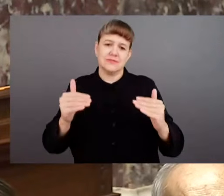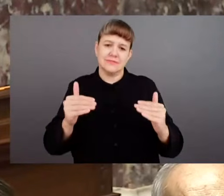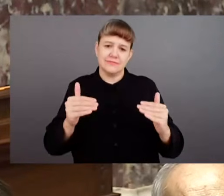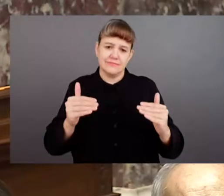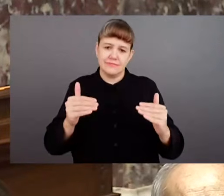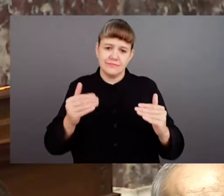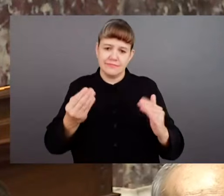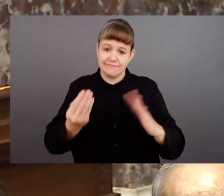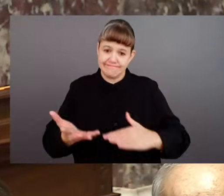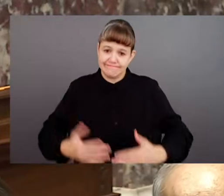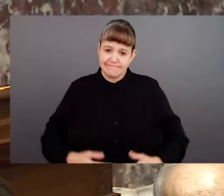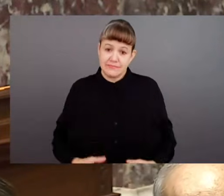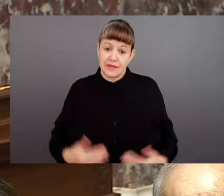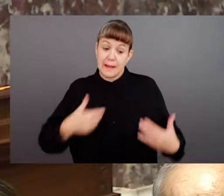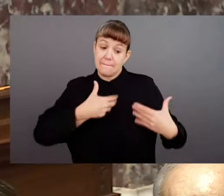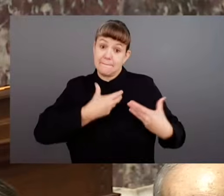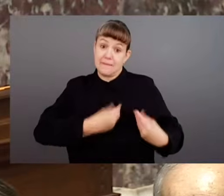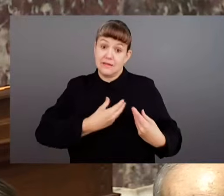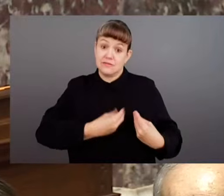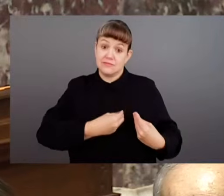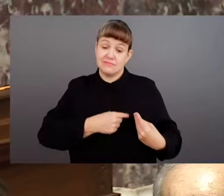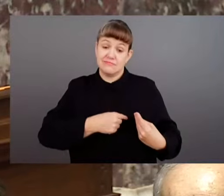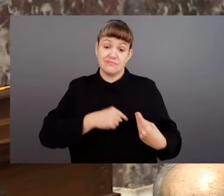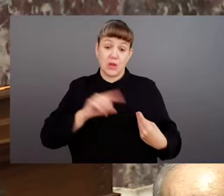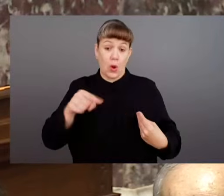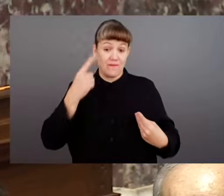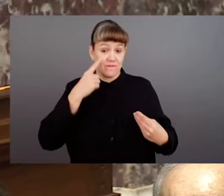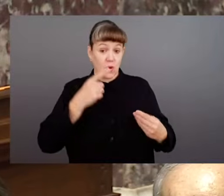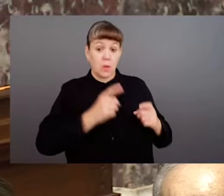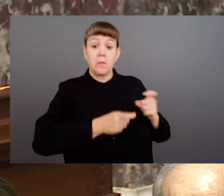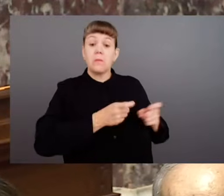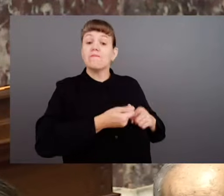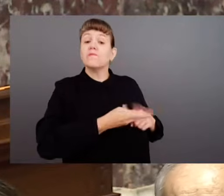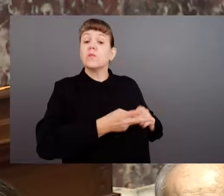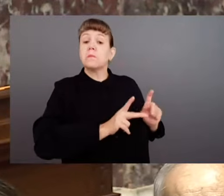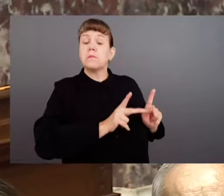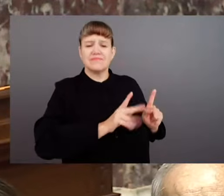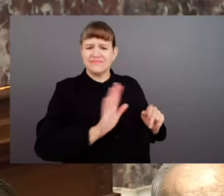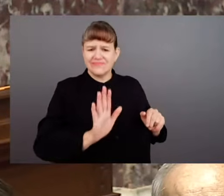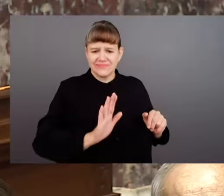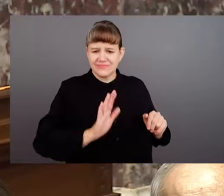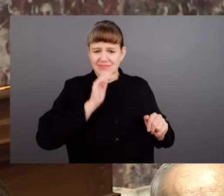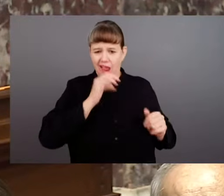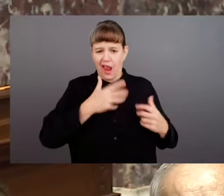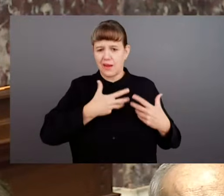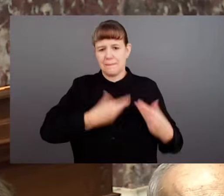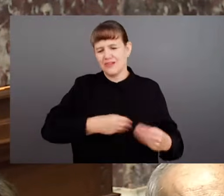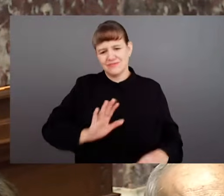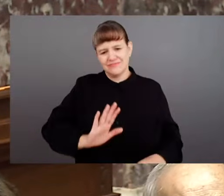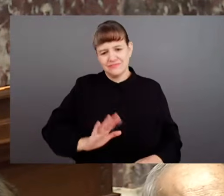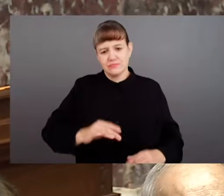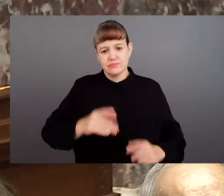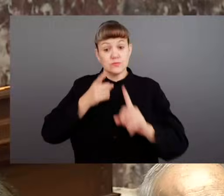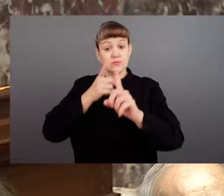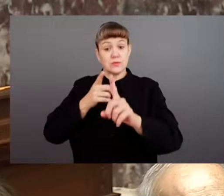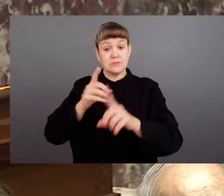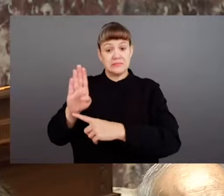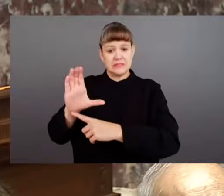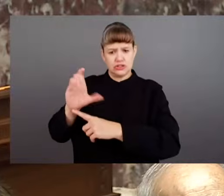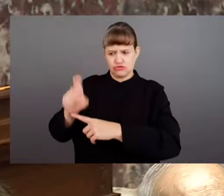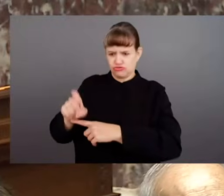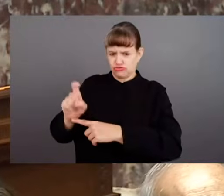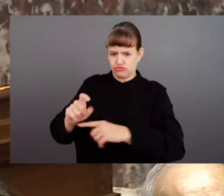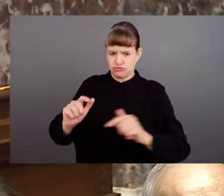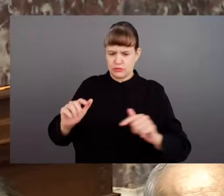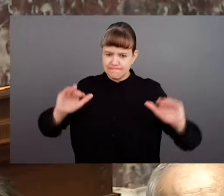anti-racism initiatives and building a province where everyone feels safe, respected, and valued. As the Parliamentary Secretary